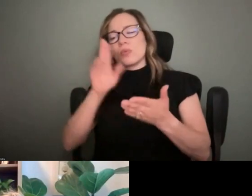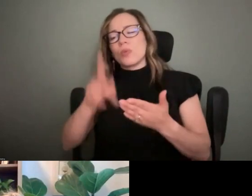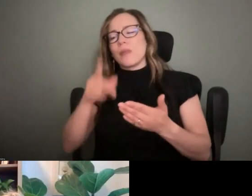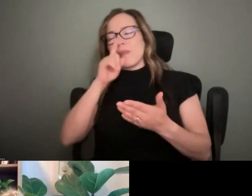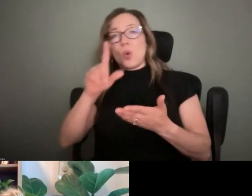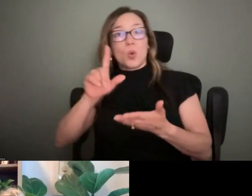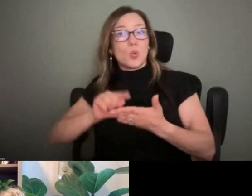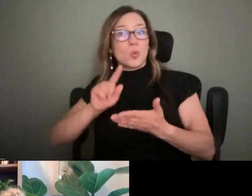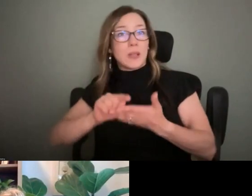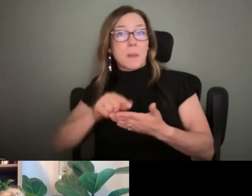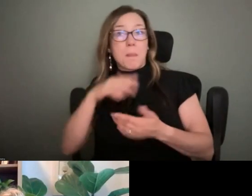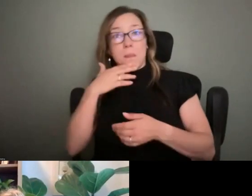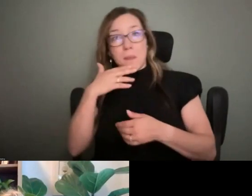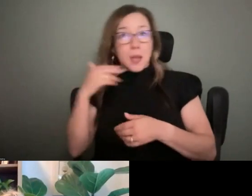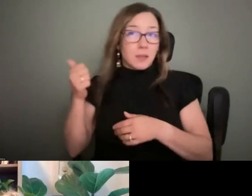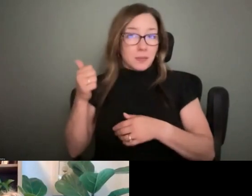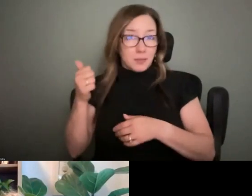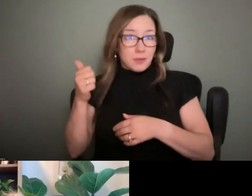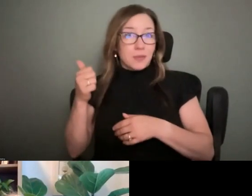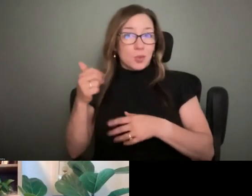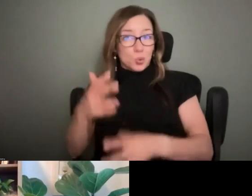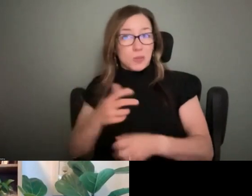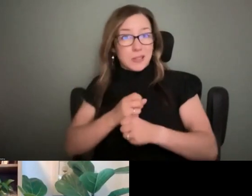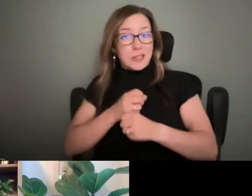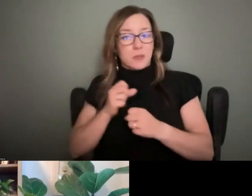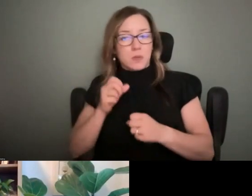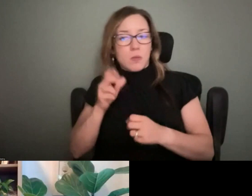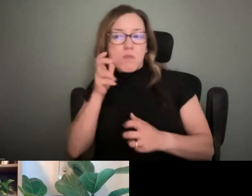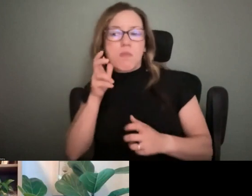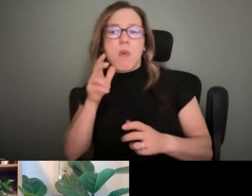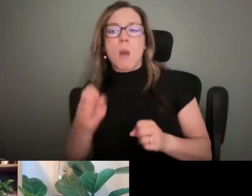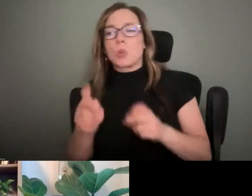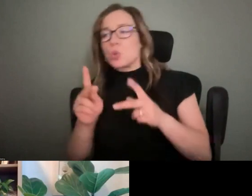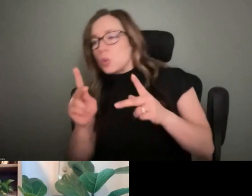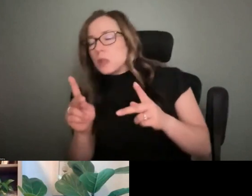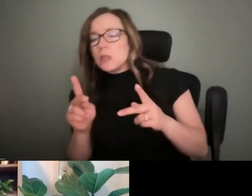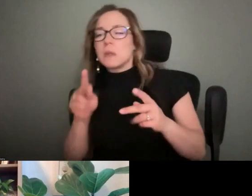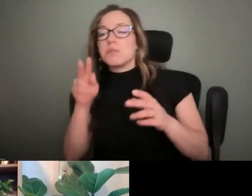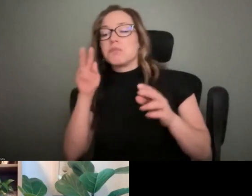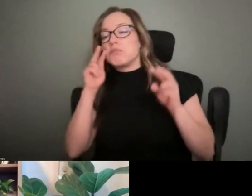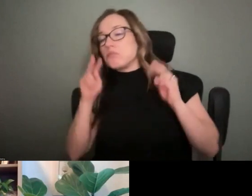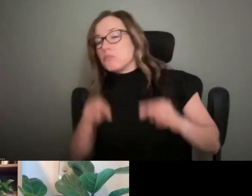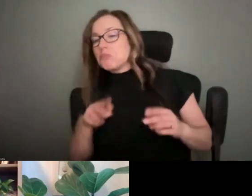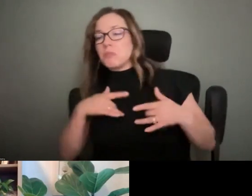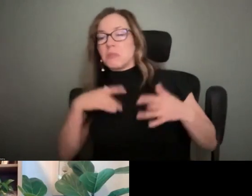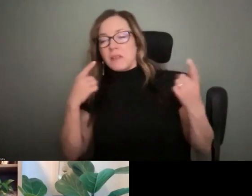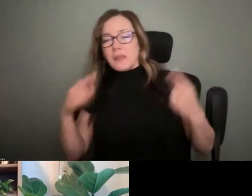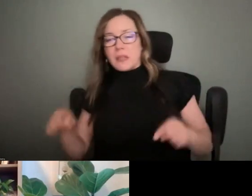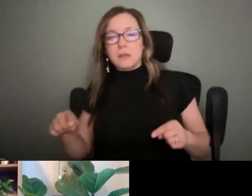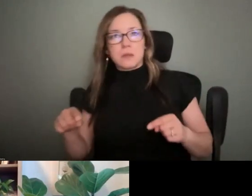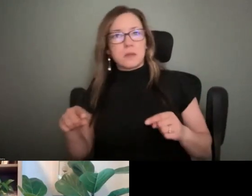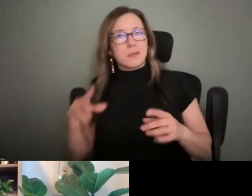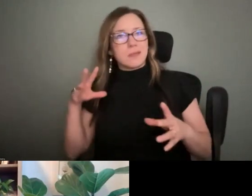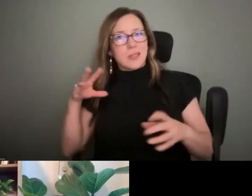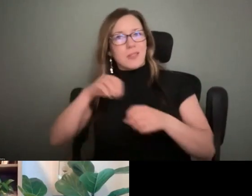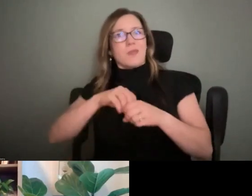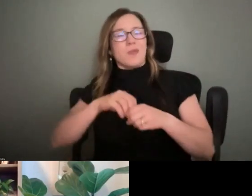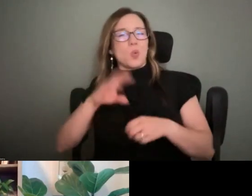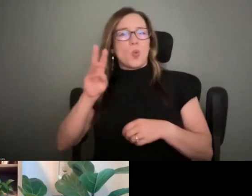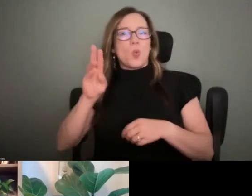the best way to receive opportunities, events, become engaged in